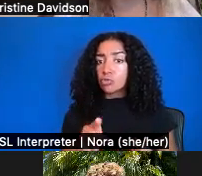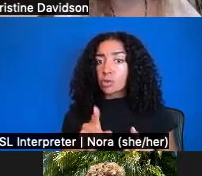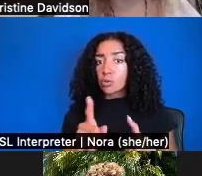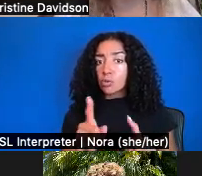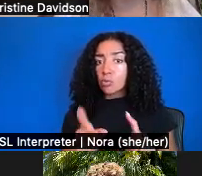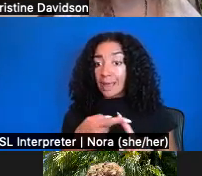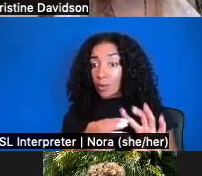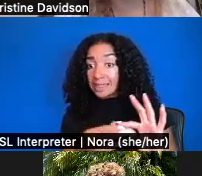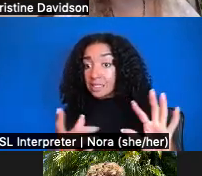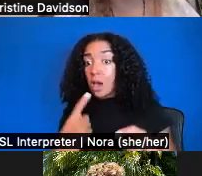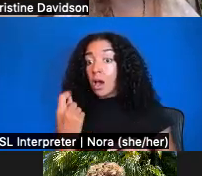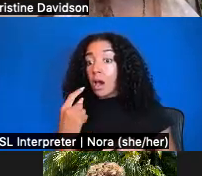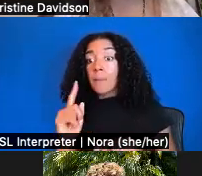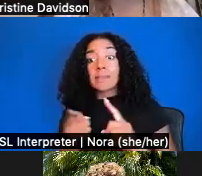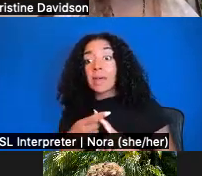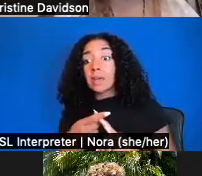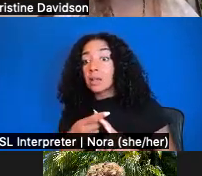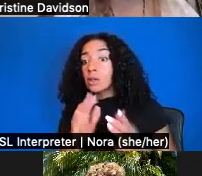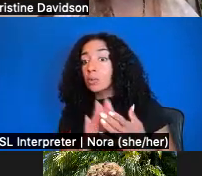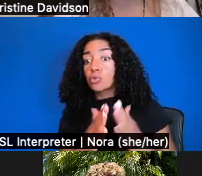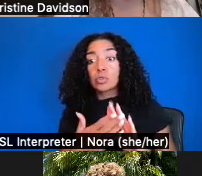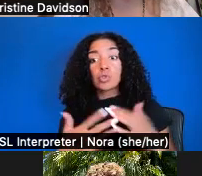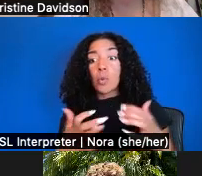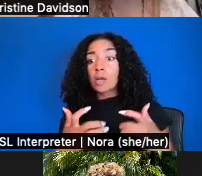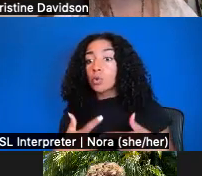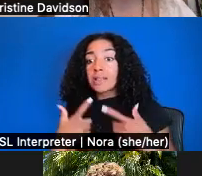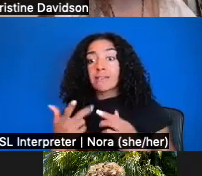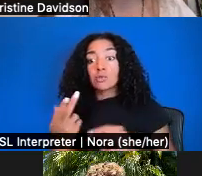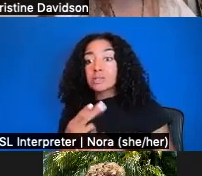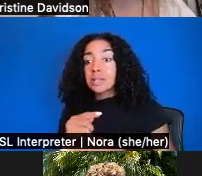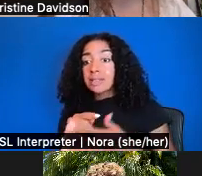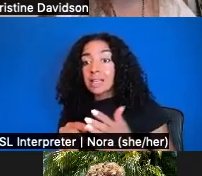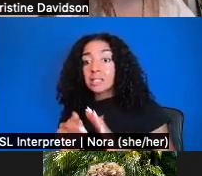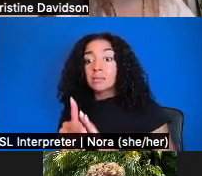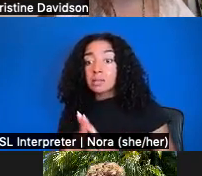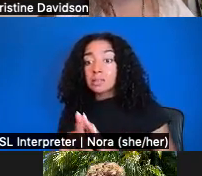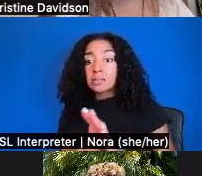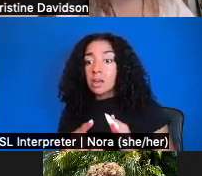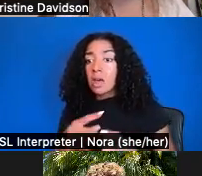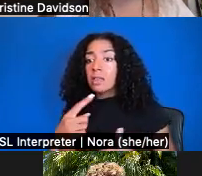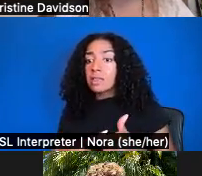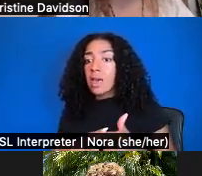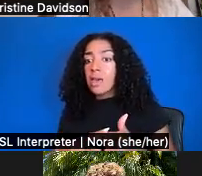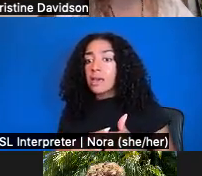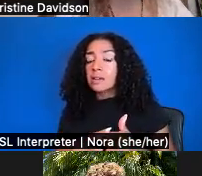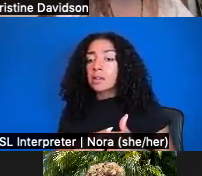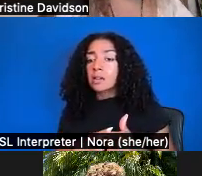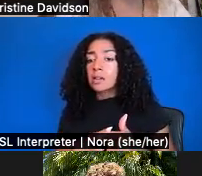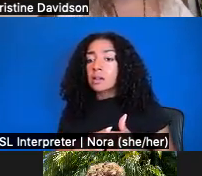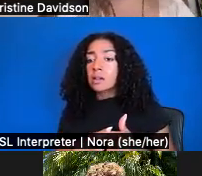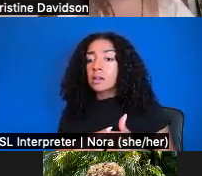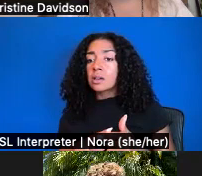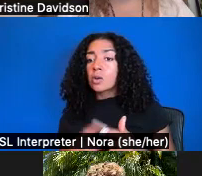right? Like, somebody's causing all this harm. What's that about? Yes. That is so